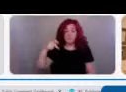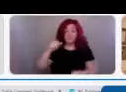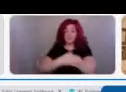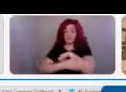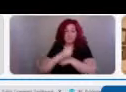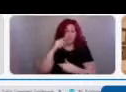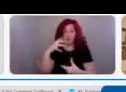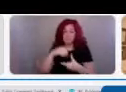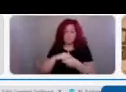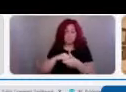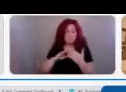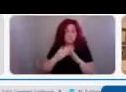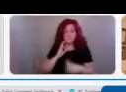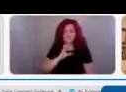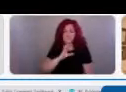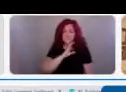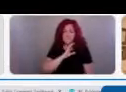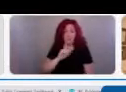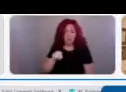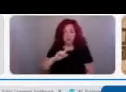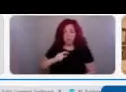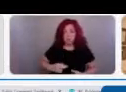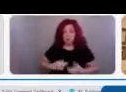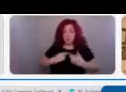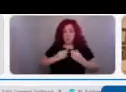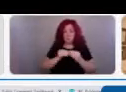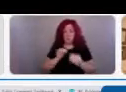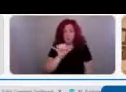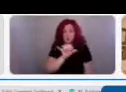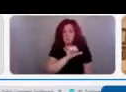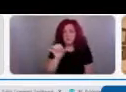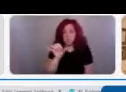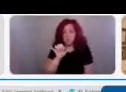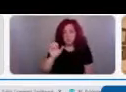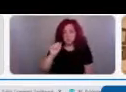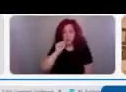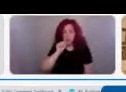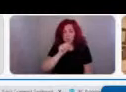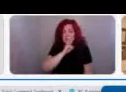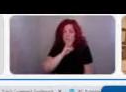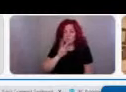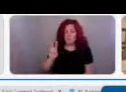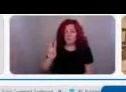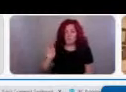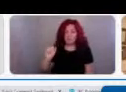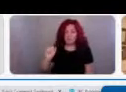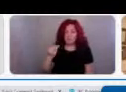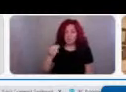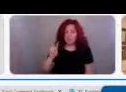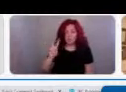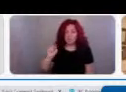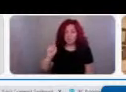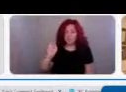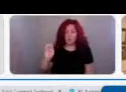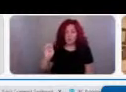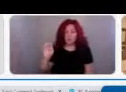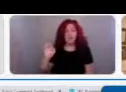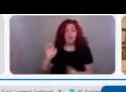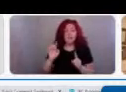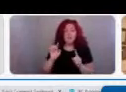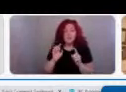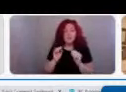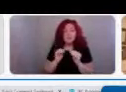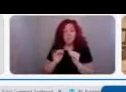chandler and the residents are much more alike the retirees of awachuki foothills removing these two parts would then leave enough